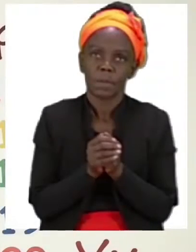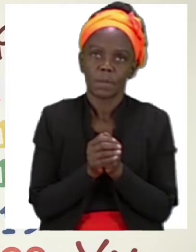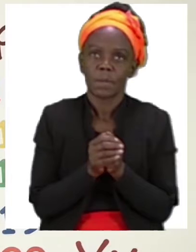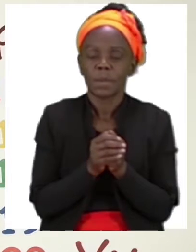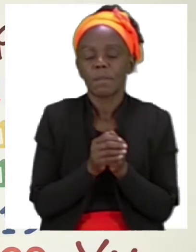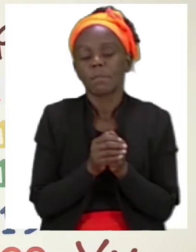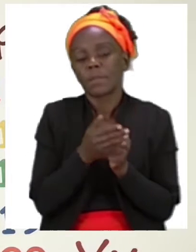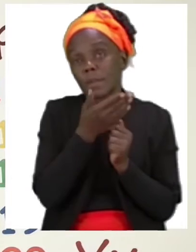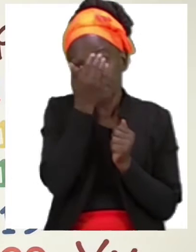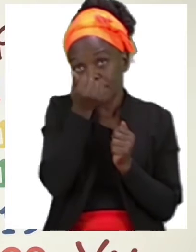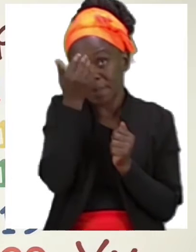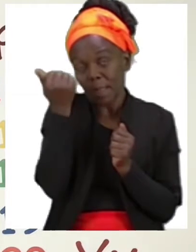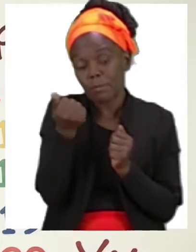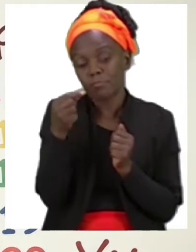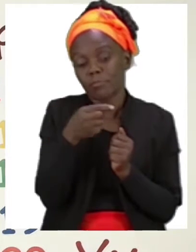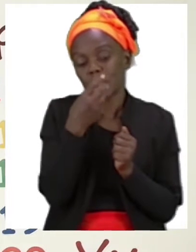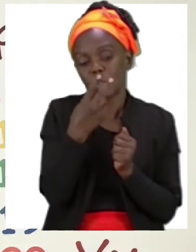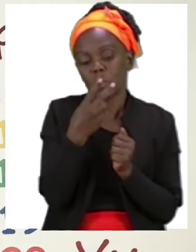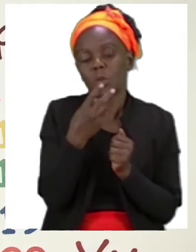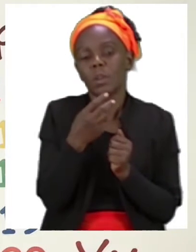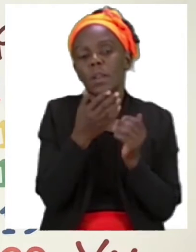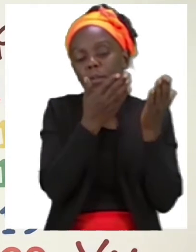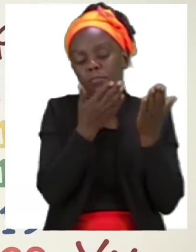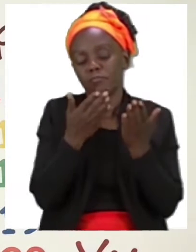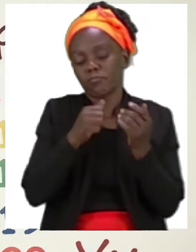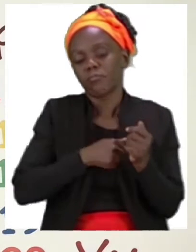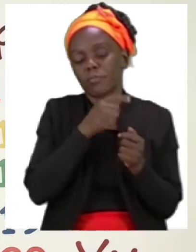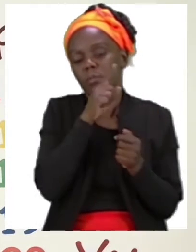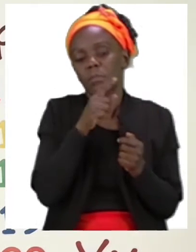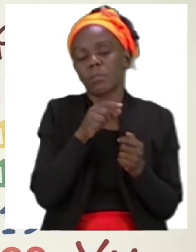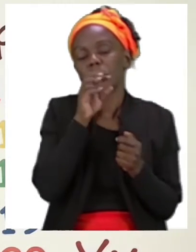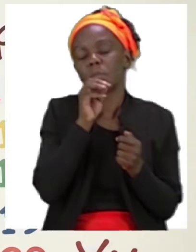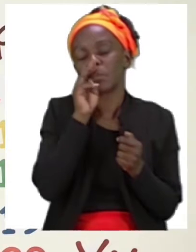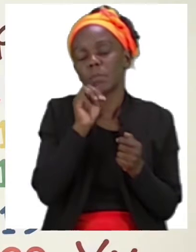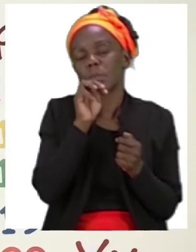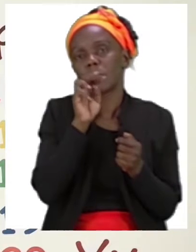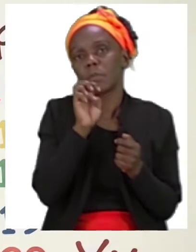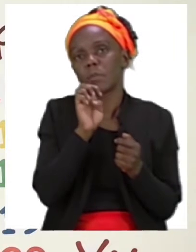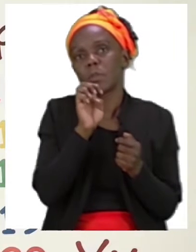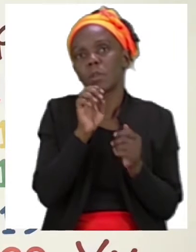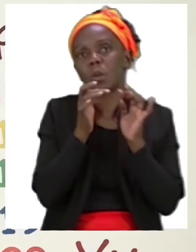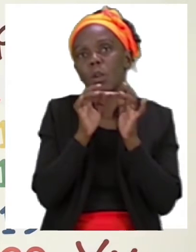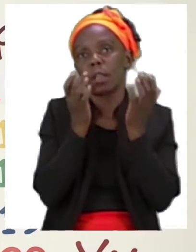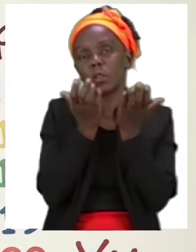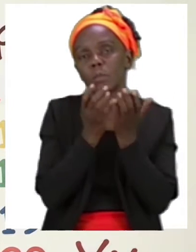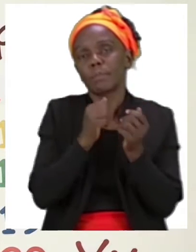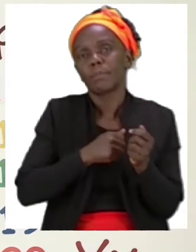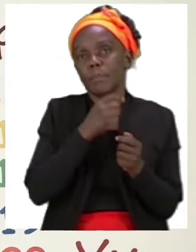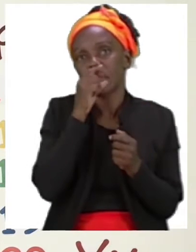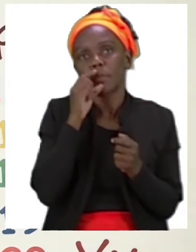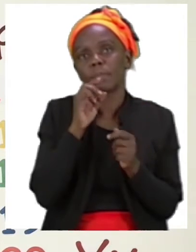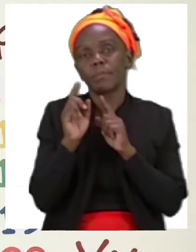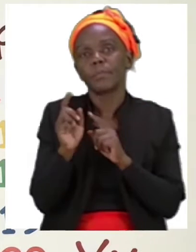Hello, grade 2s, and welcome to My Zone Online School. My name is Teacher Mutsa, and